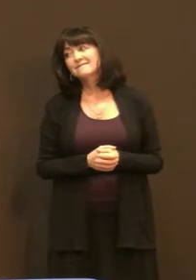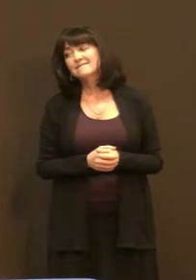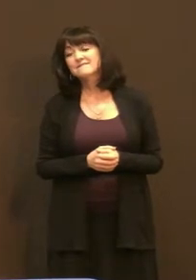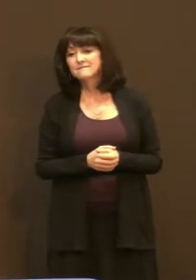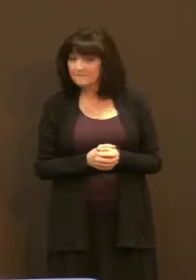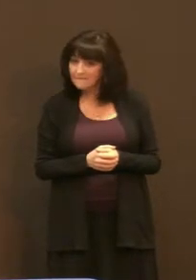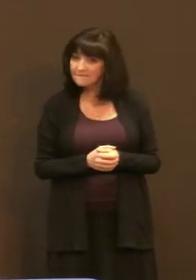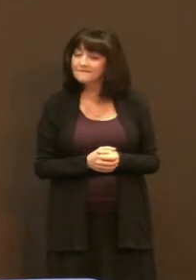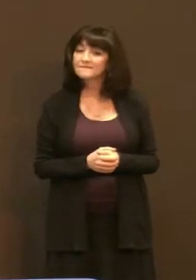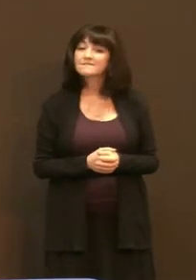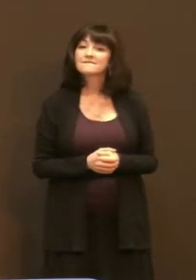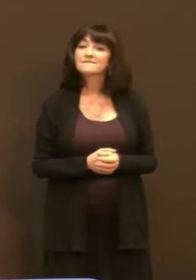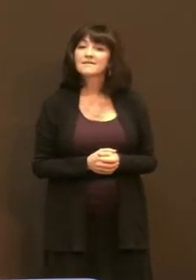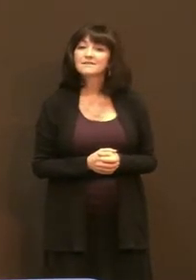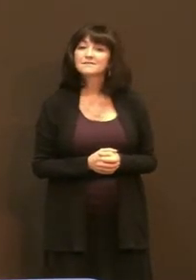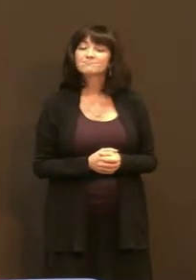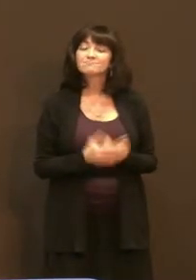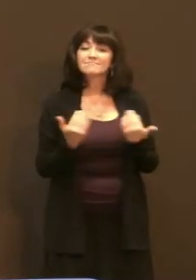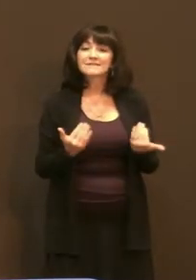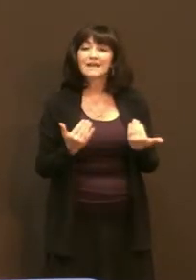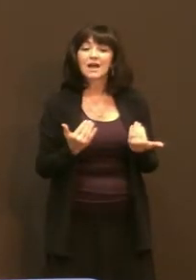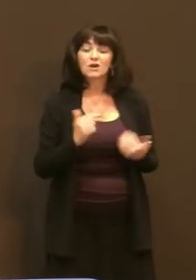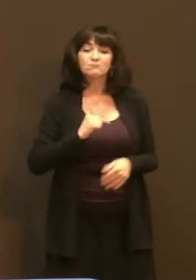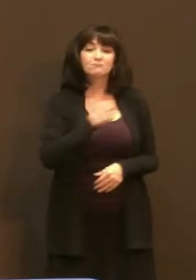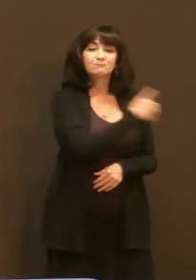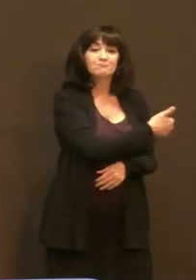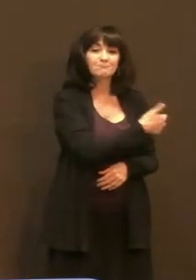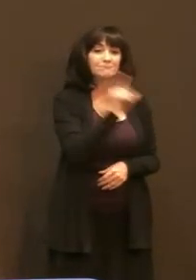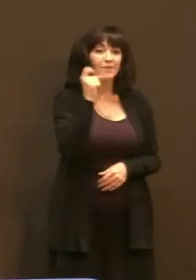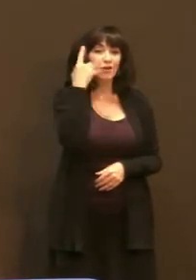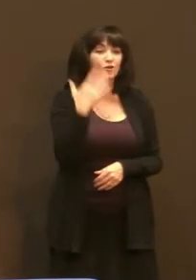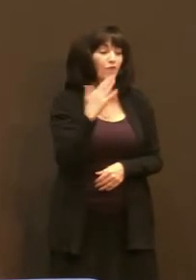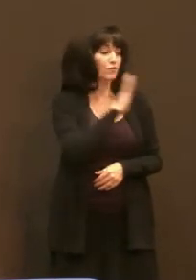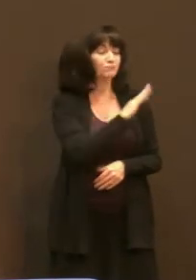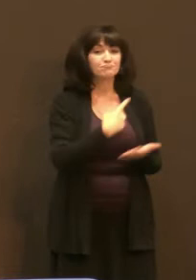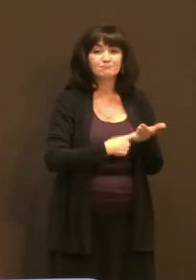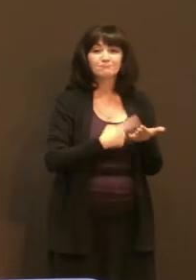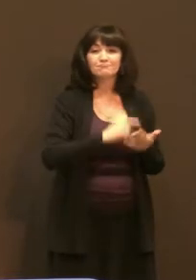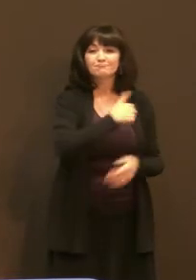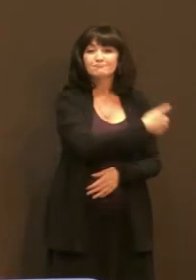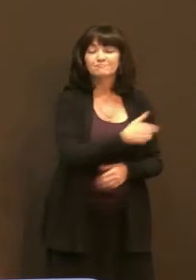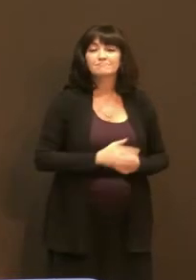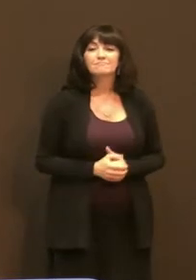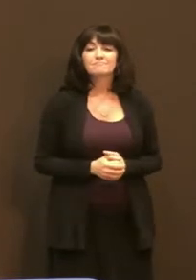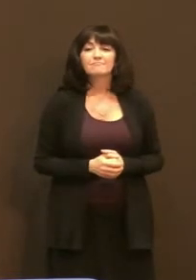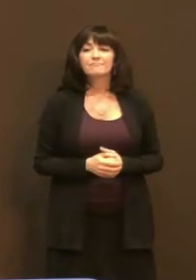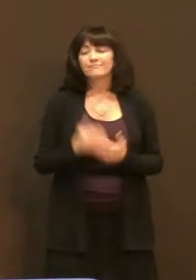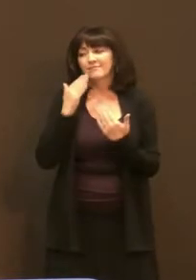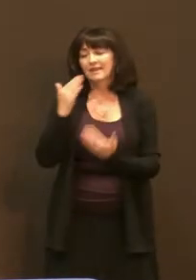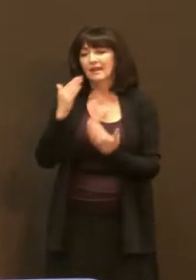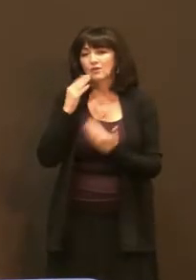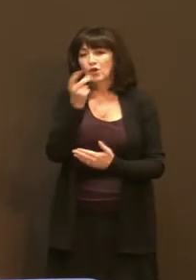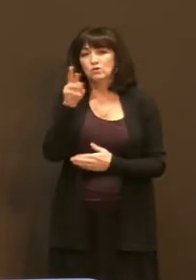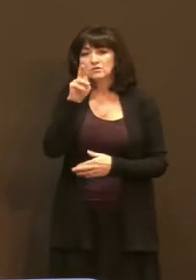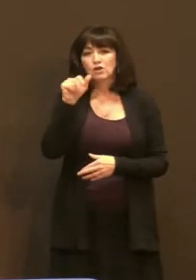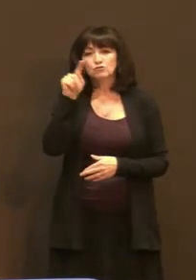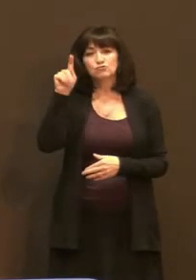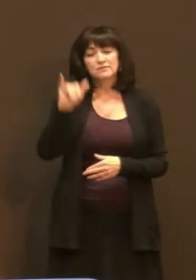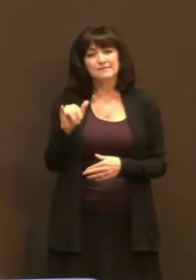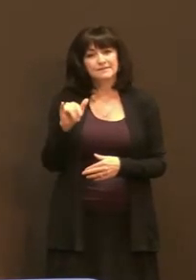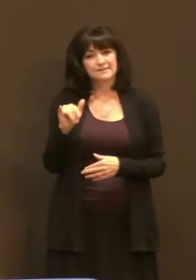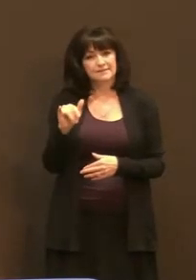With that, I'm going to hand it back to the governor. Thank you very much, Dr. Rattay, and thank you in particular